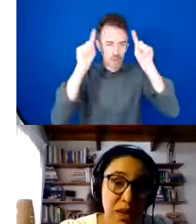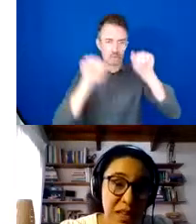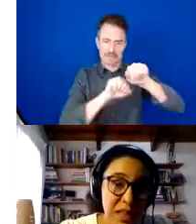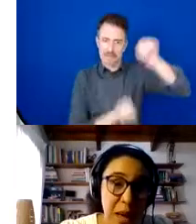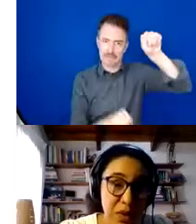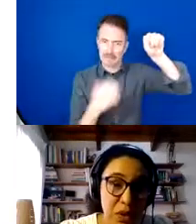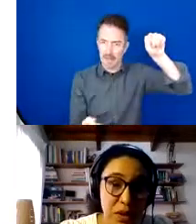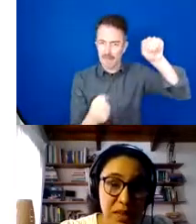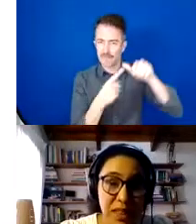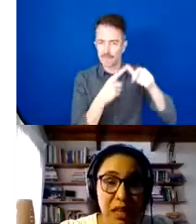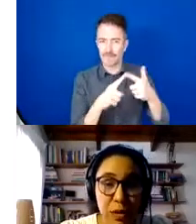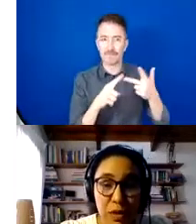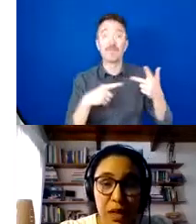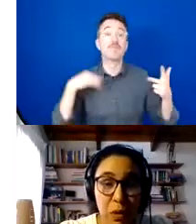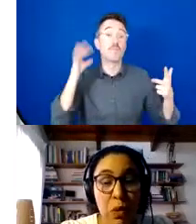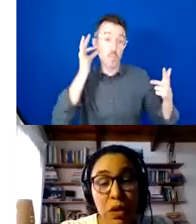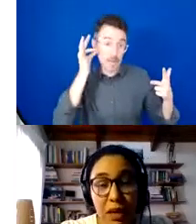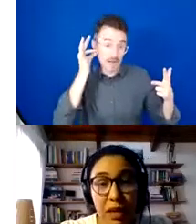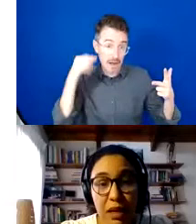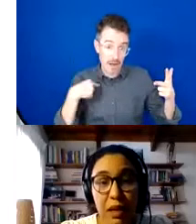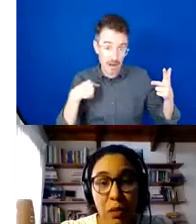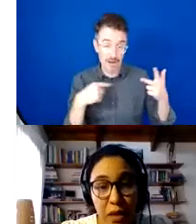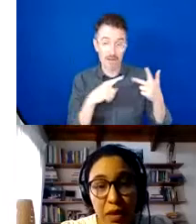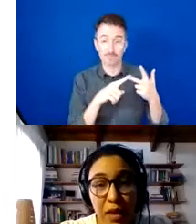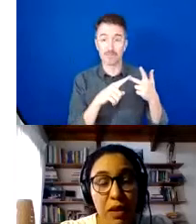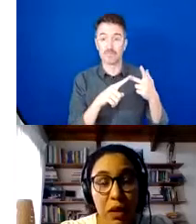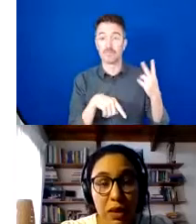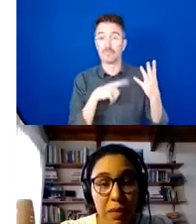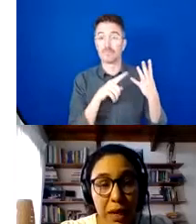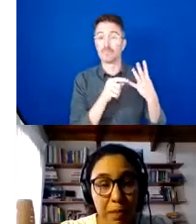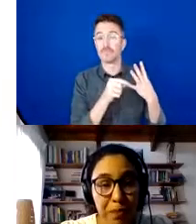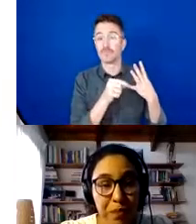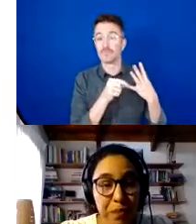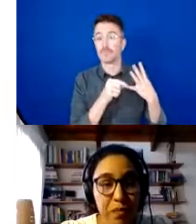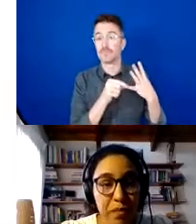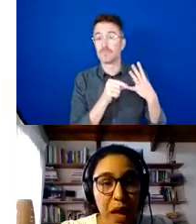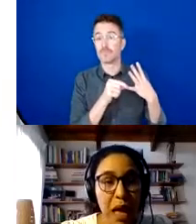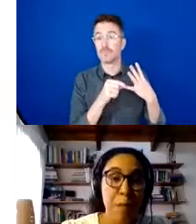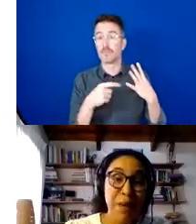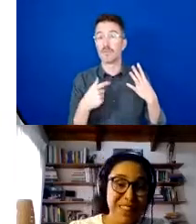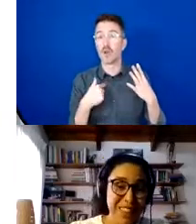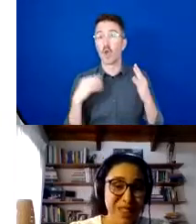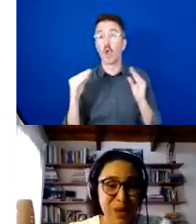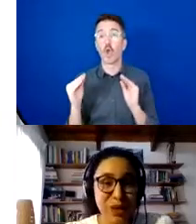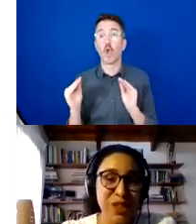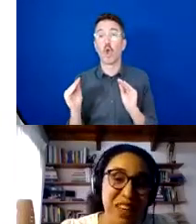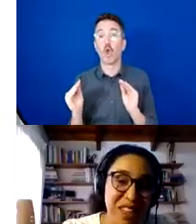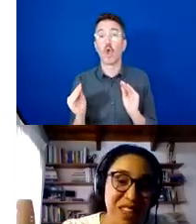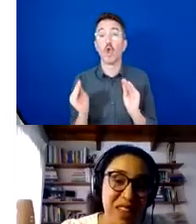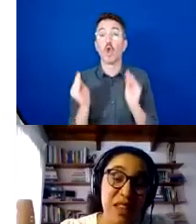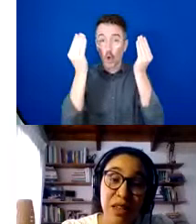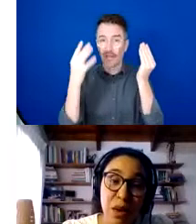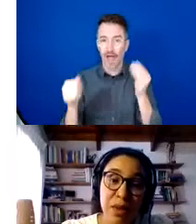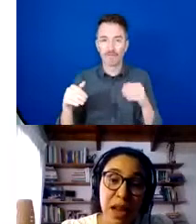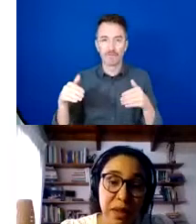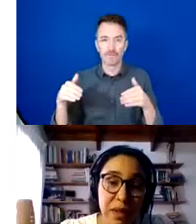with less obstacles than the youth that we are working with here in Guatemala. But this also changes